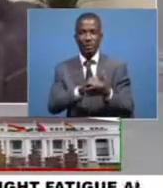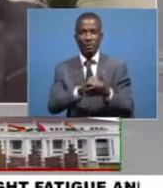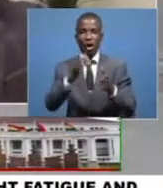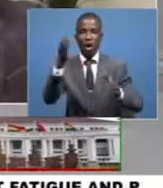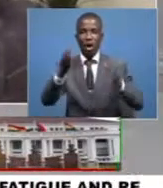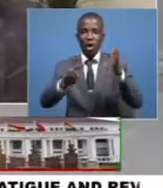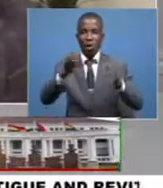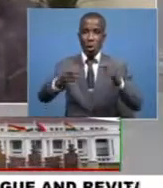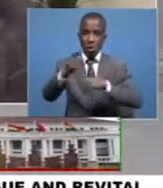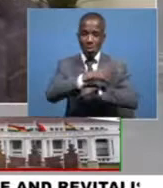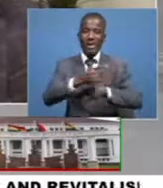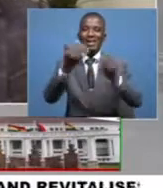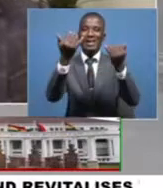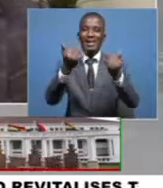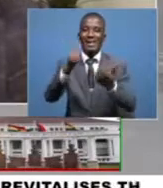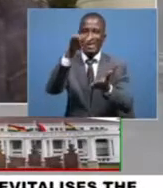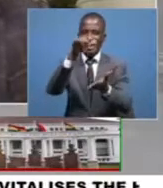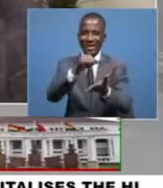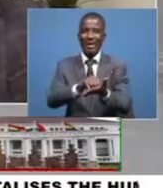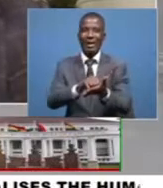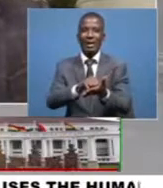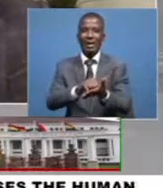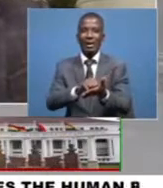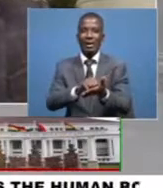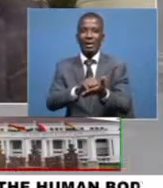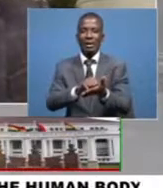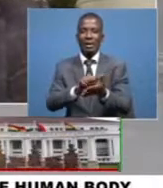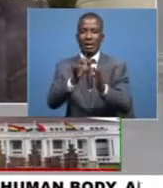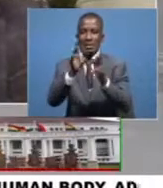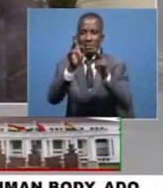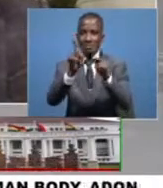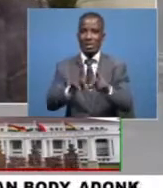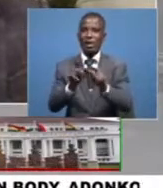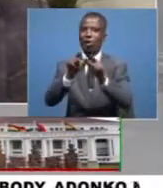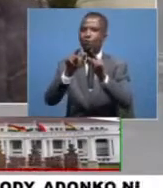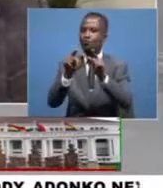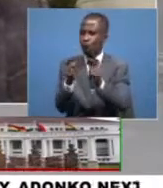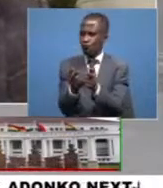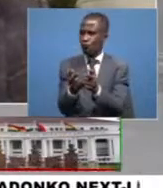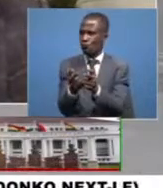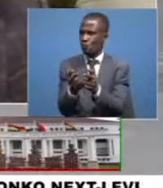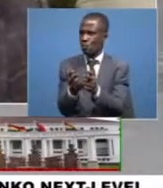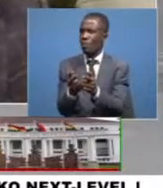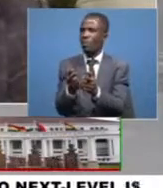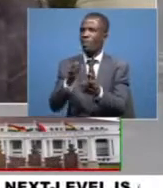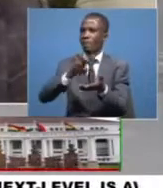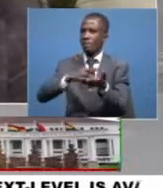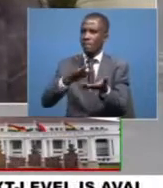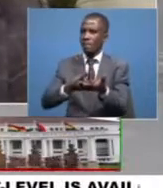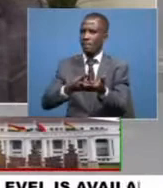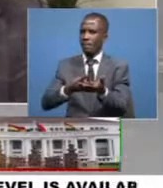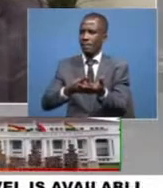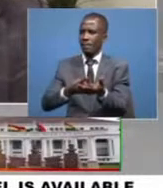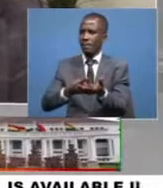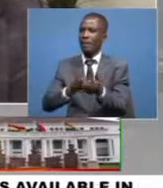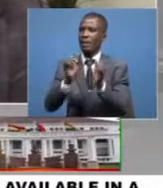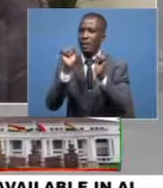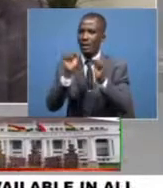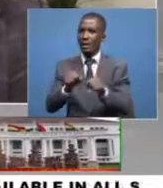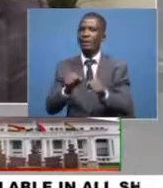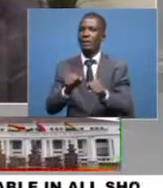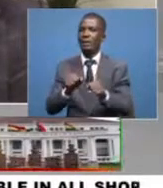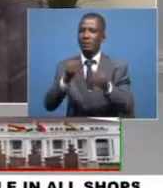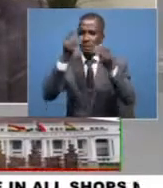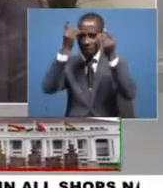today that the party who files a witness statement can decide not to call that